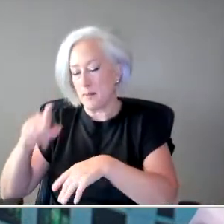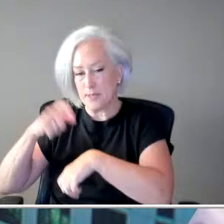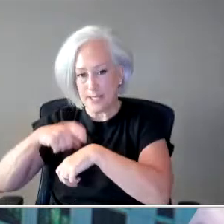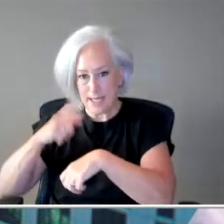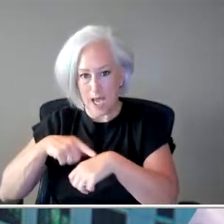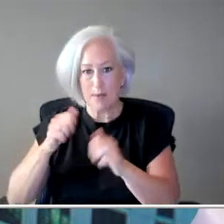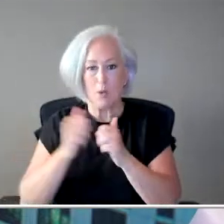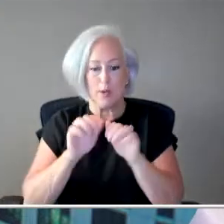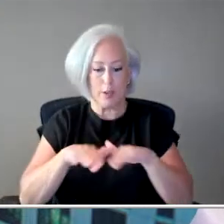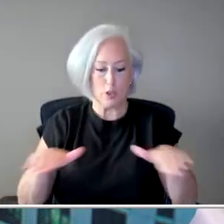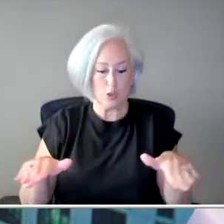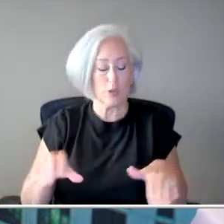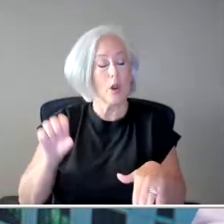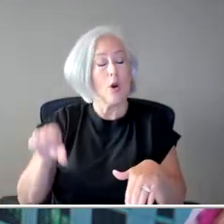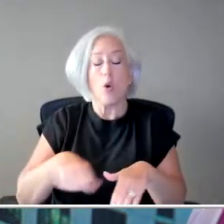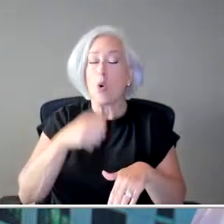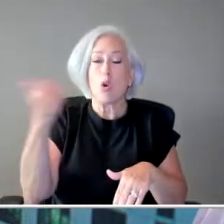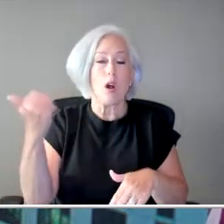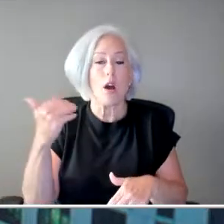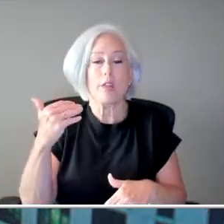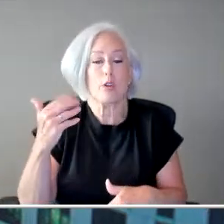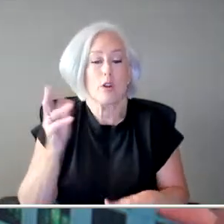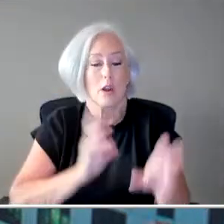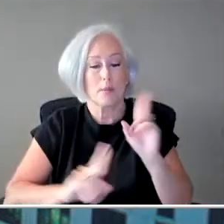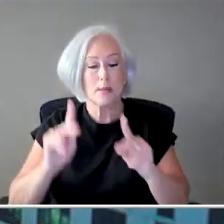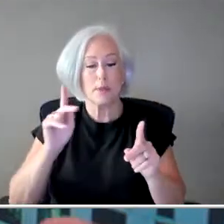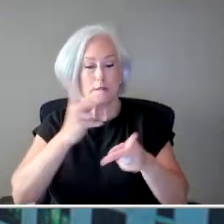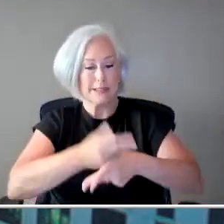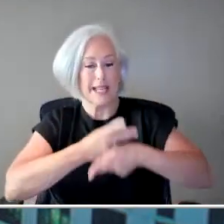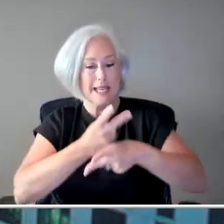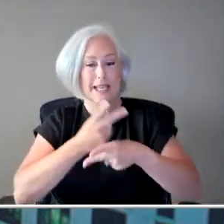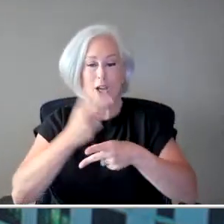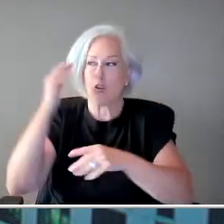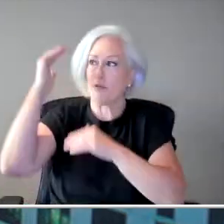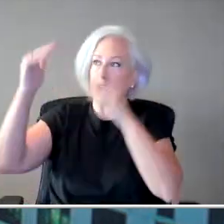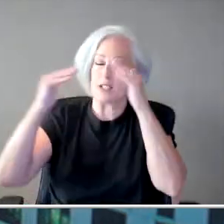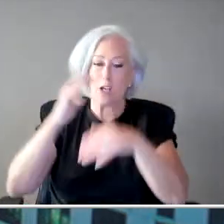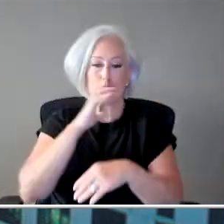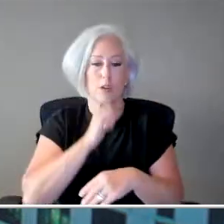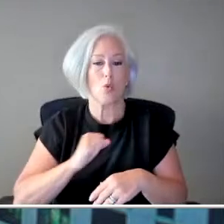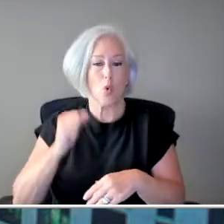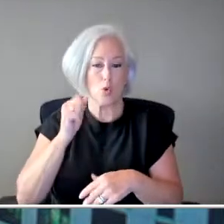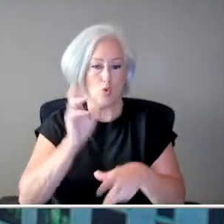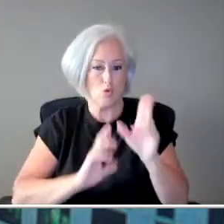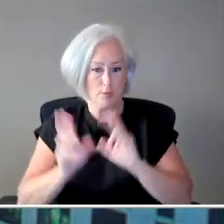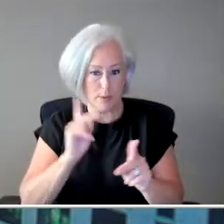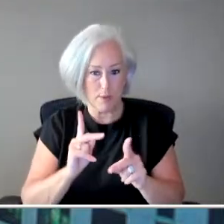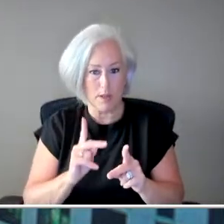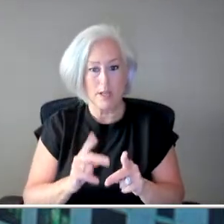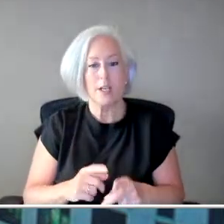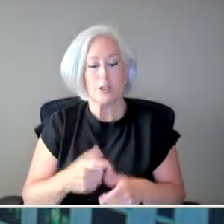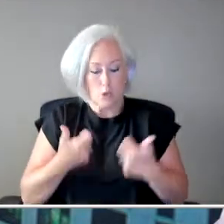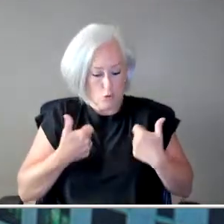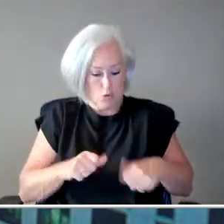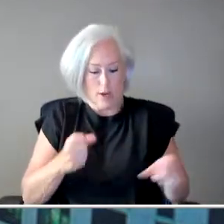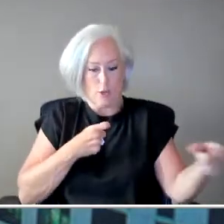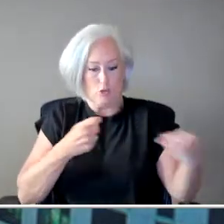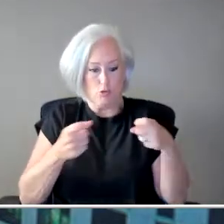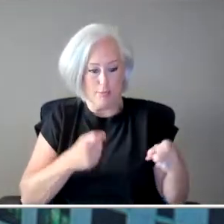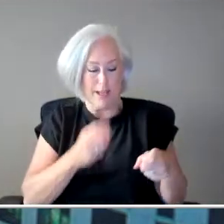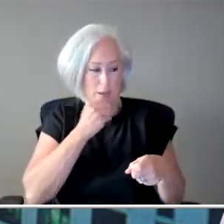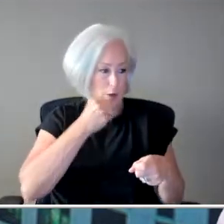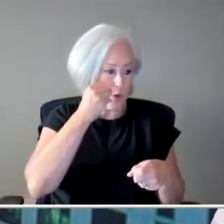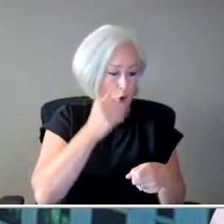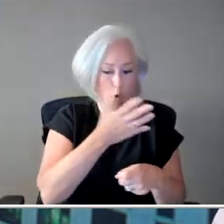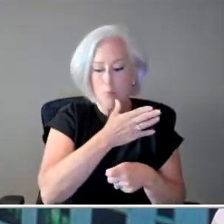for dependent or older adults. And so managing that life outside of home and life inside of home was the biggest driver. We started initially